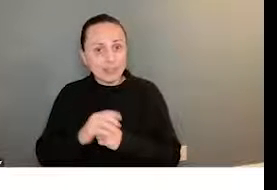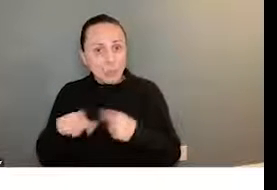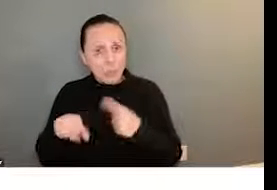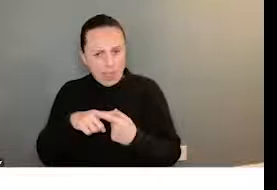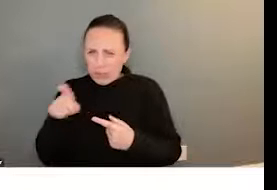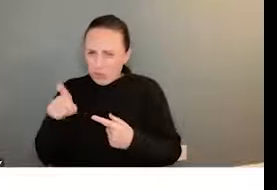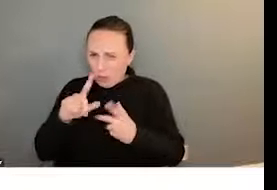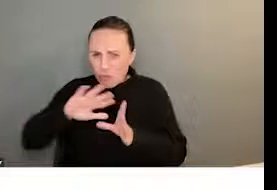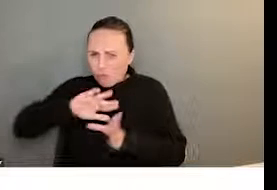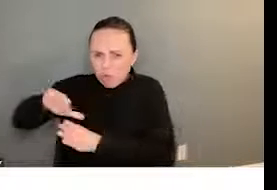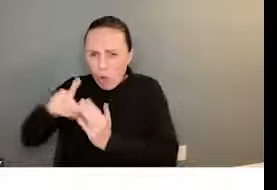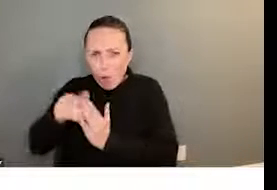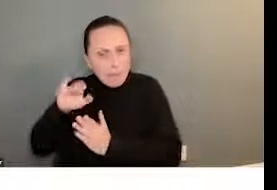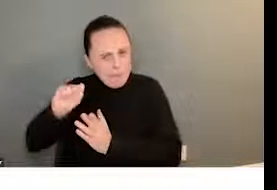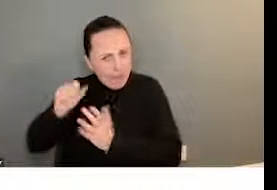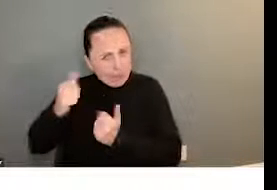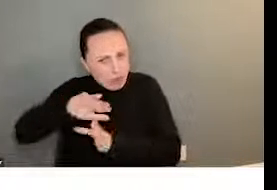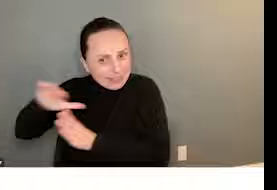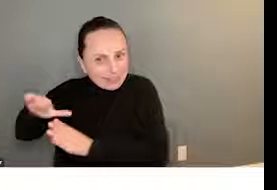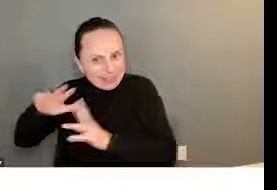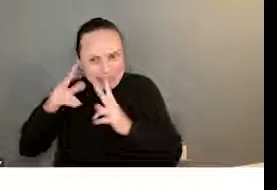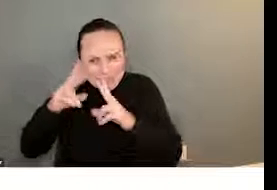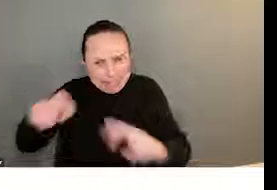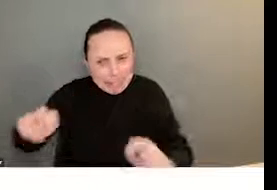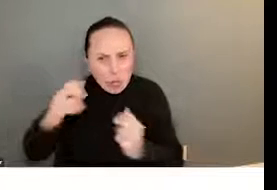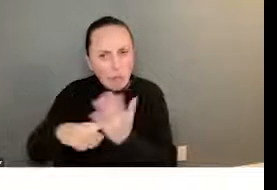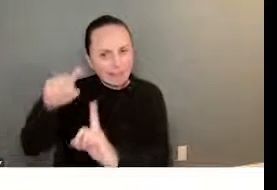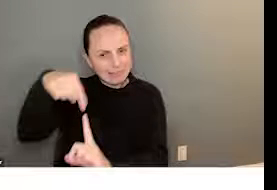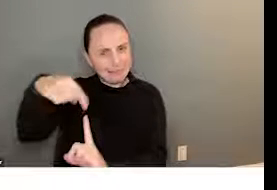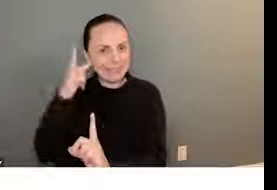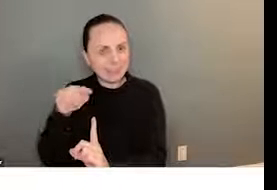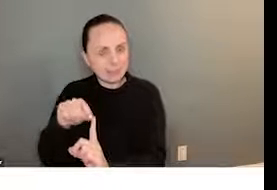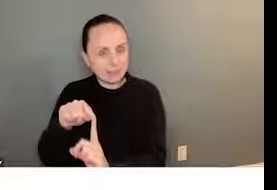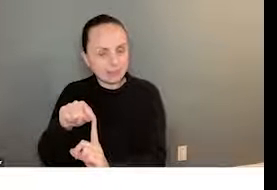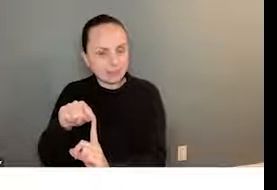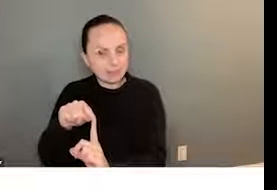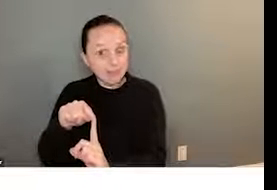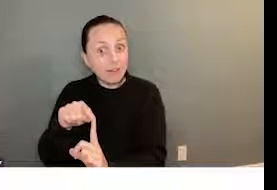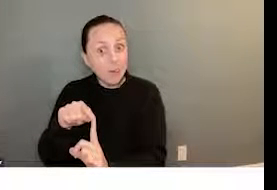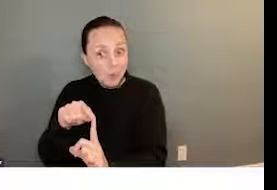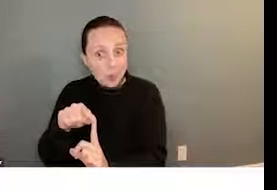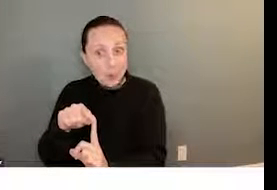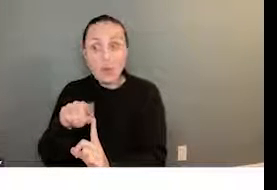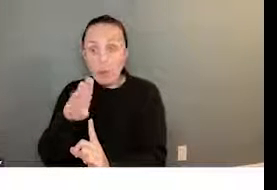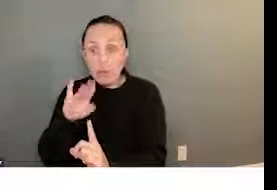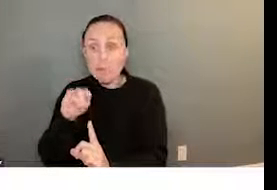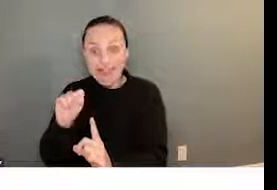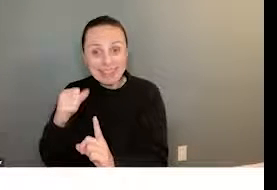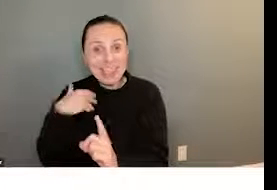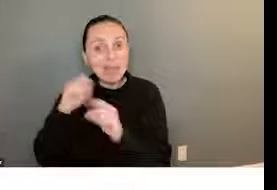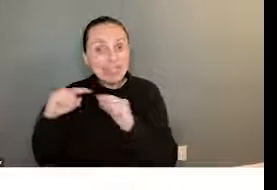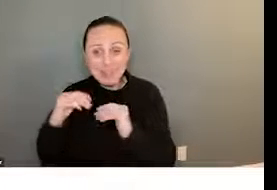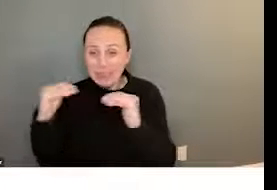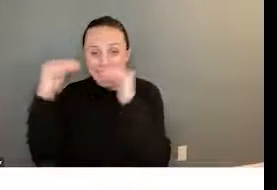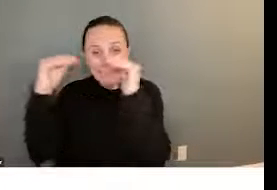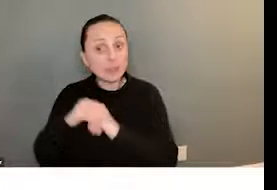bias, what do you start to see? There are many levels of bias, right? Social